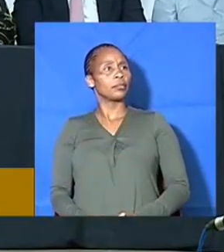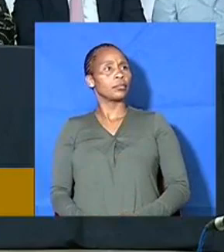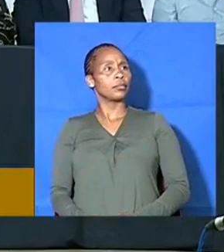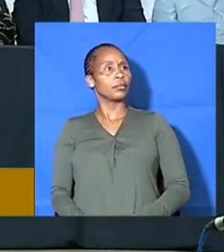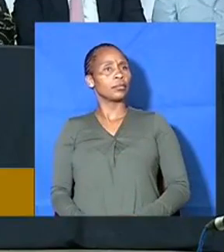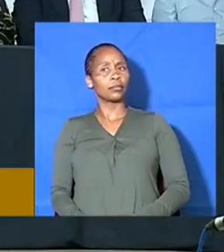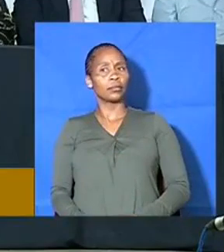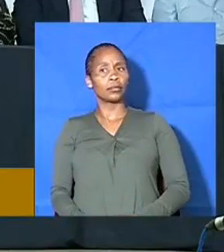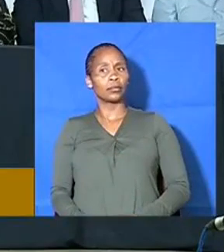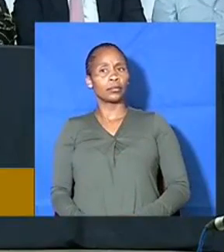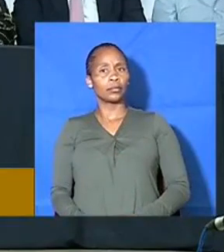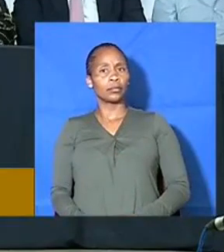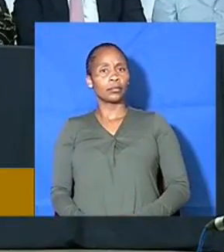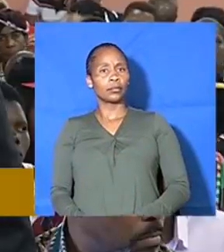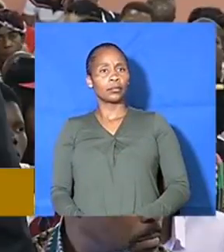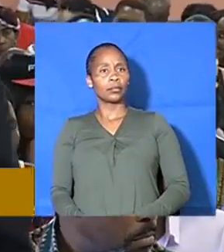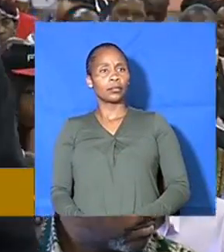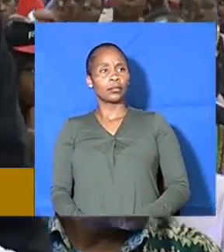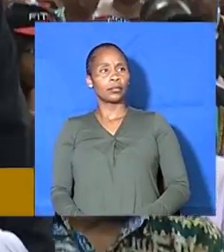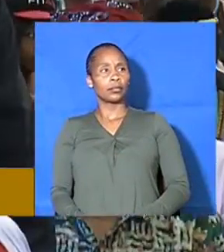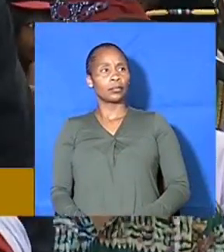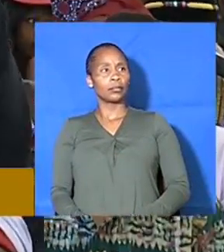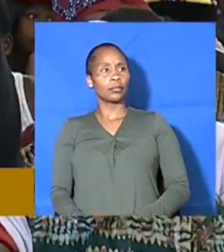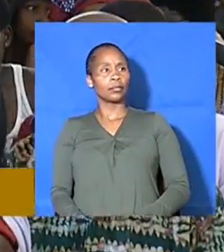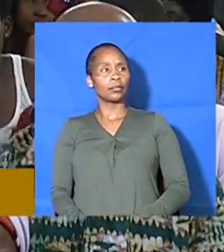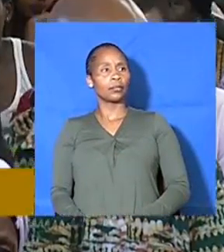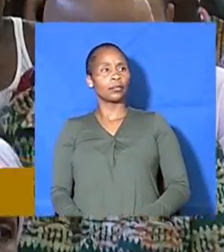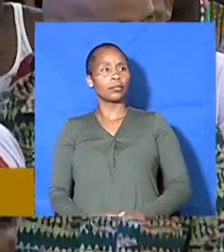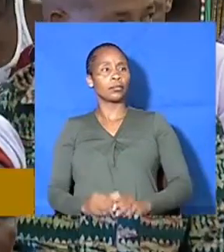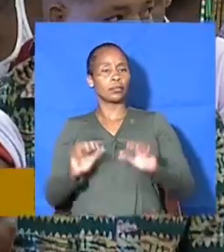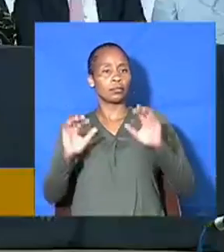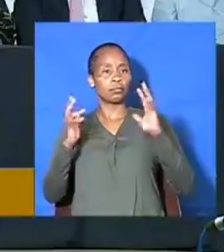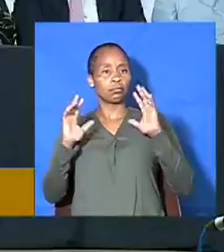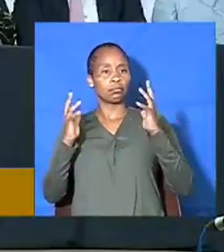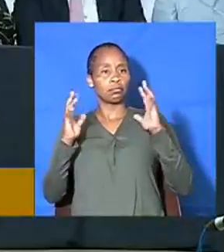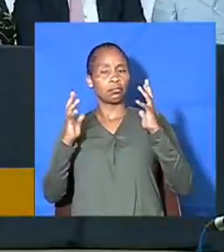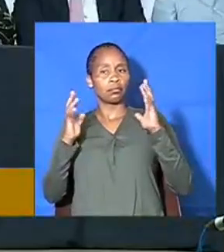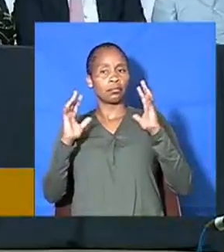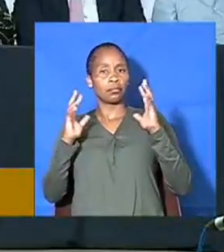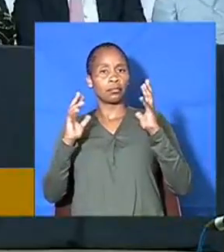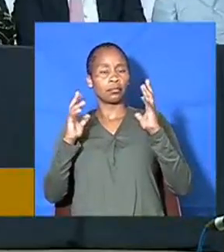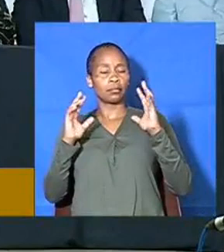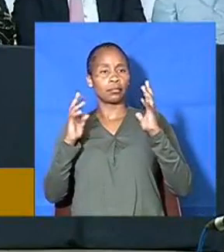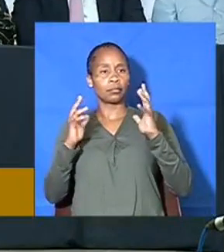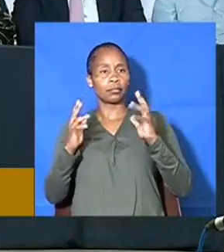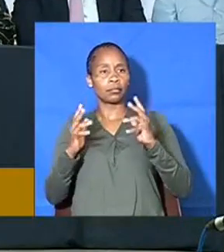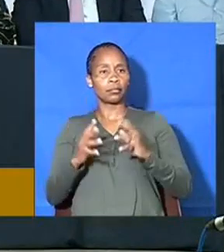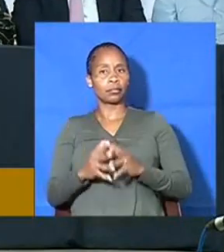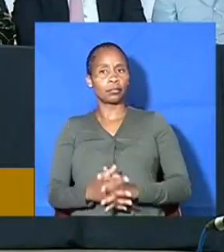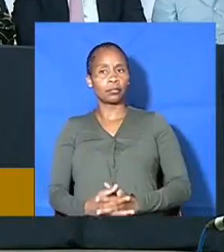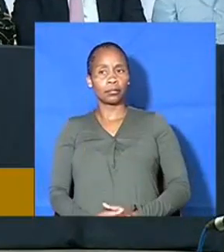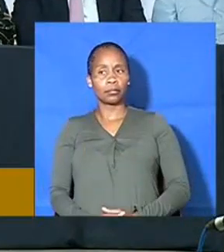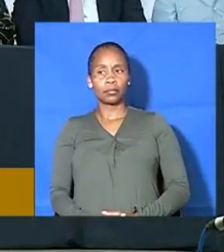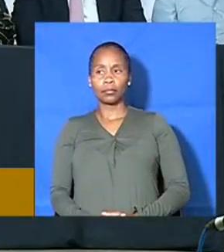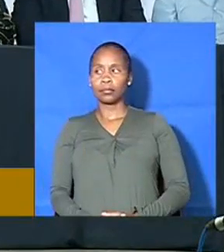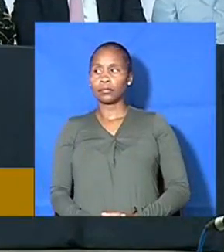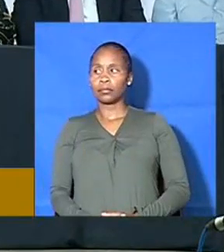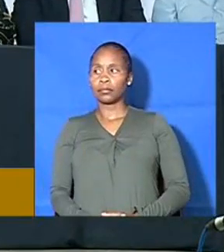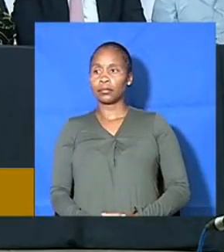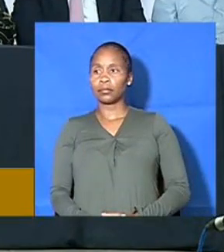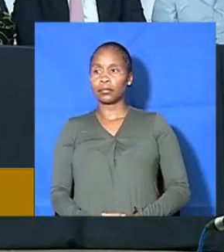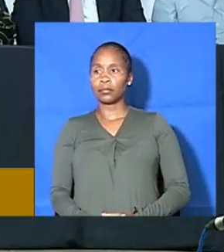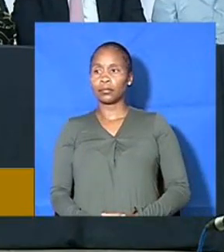file lengwalo le la prescription ya ditlhare go ya chemising ga a fitlha chemising